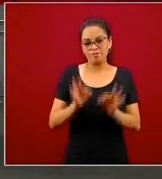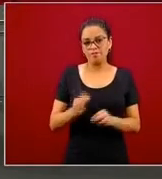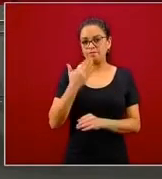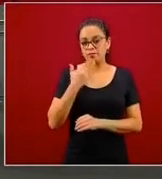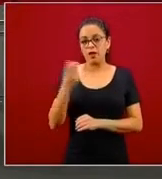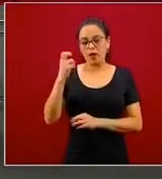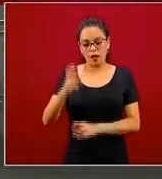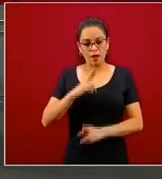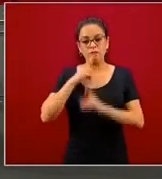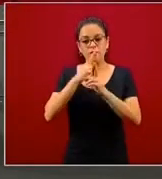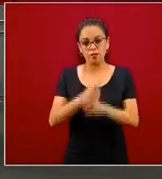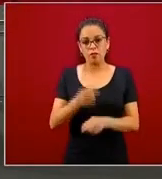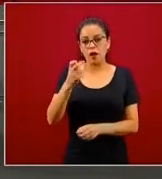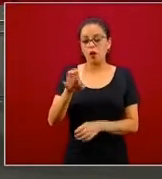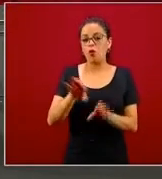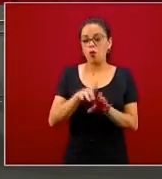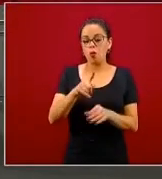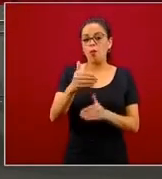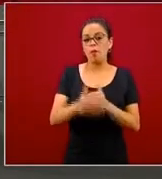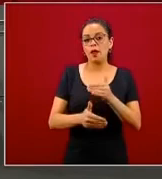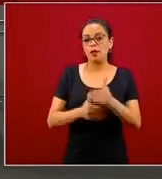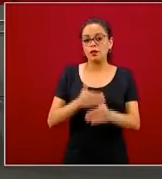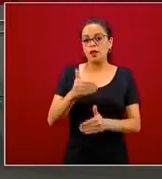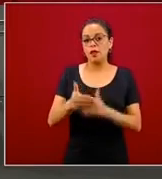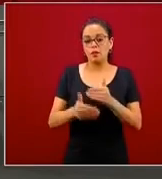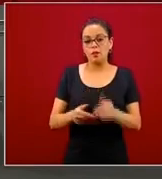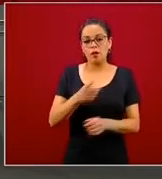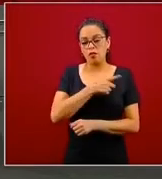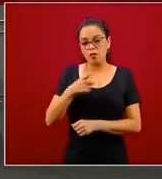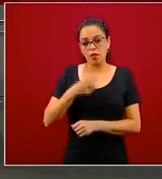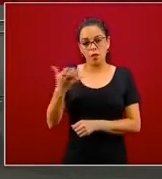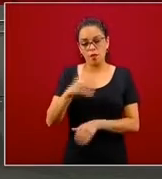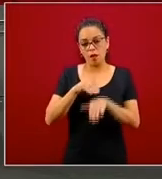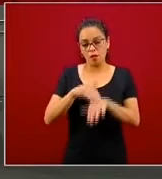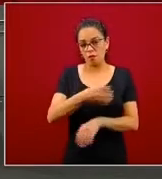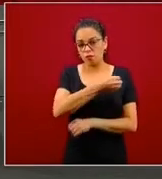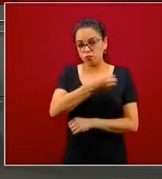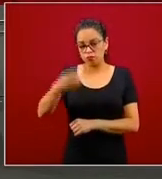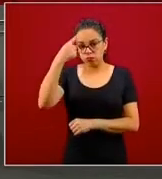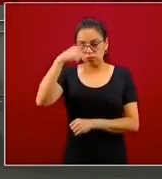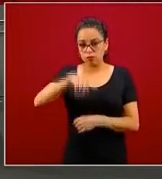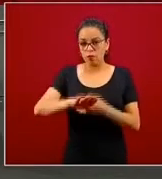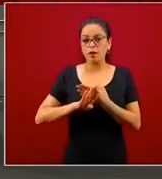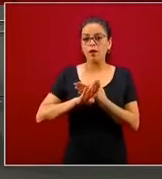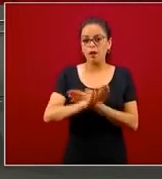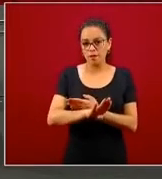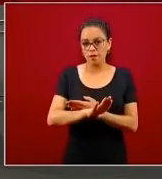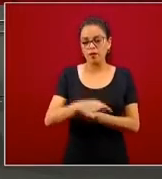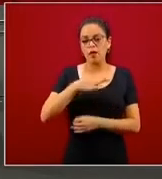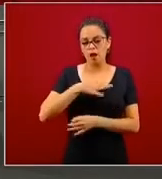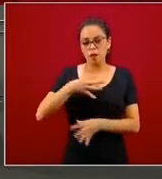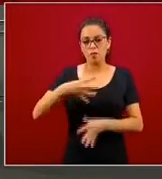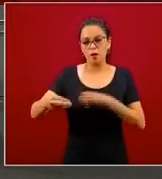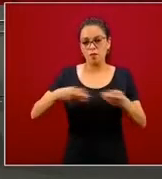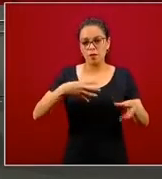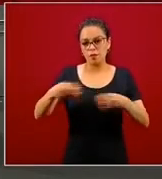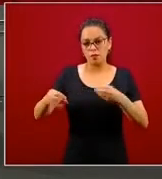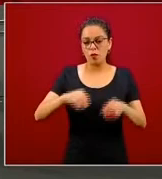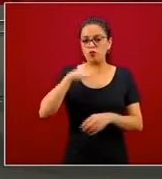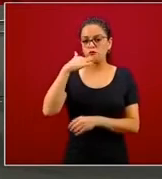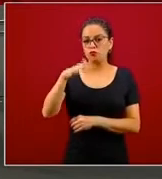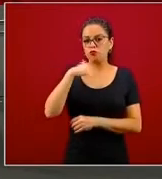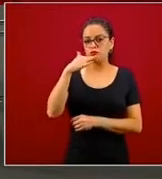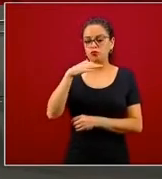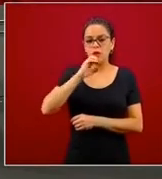está la respuesta. Este es el Thank you. procedimiento So there's your estándar que answer. se debe This is seguir our standard para procedure evitar that must be followed in order contaminación to